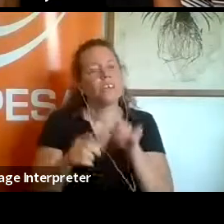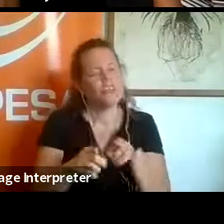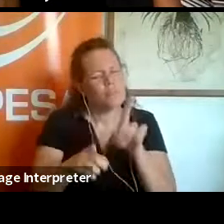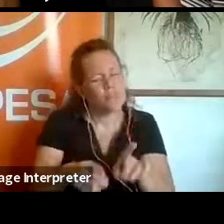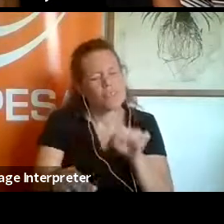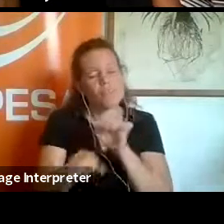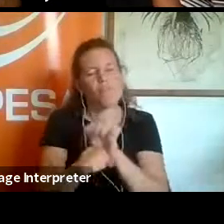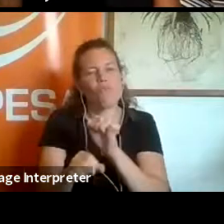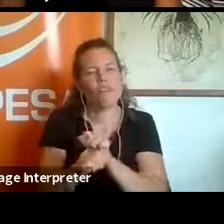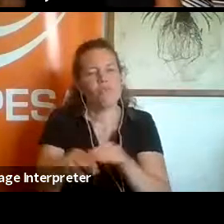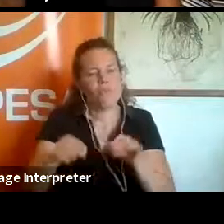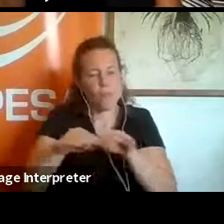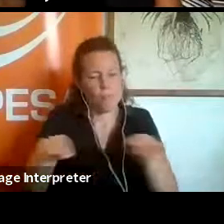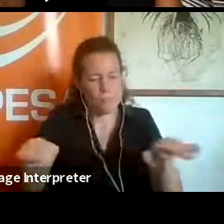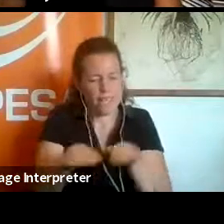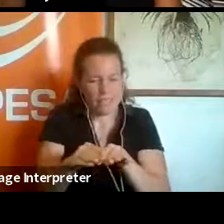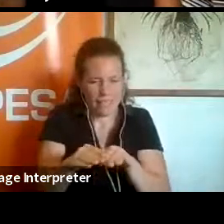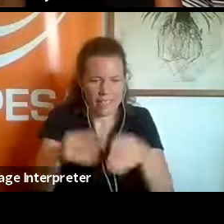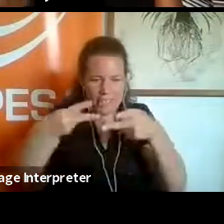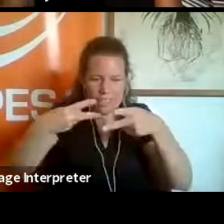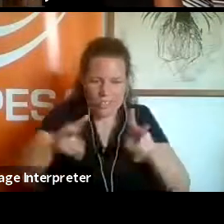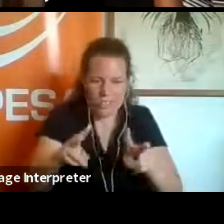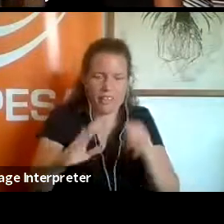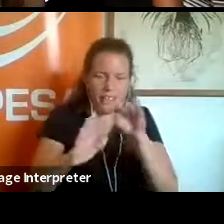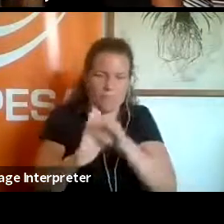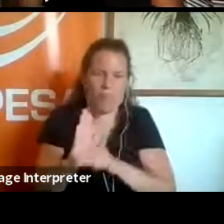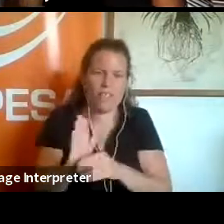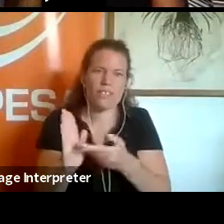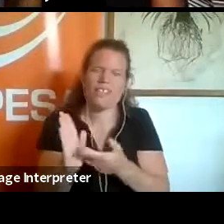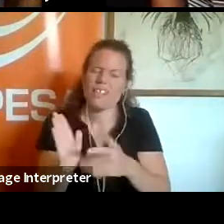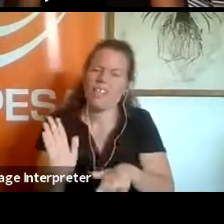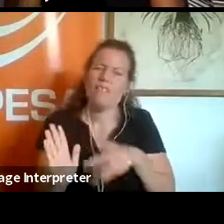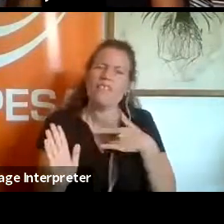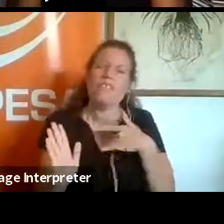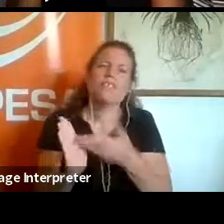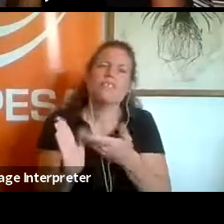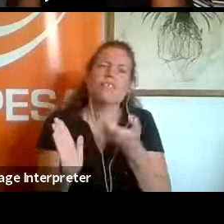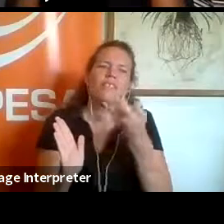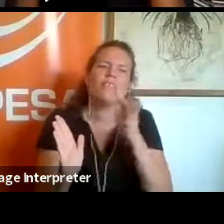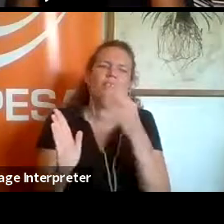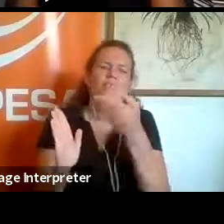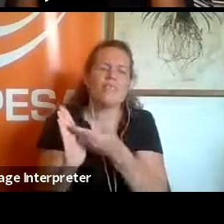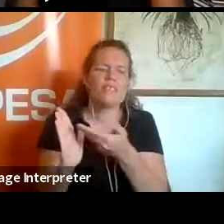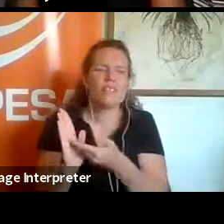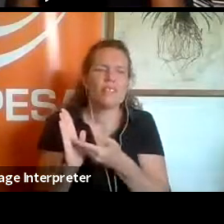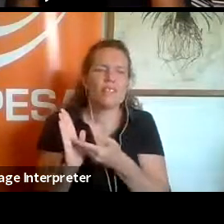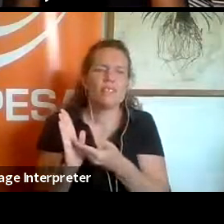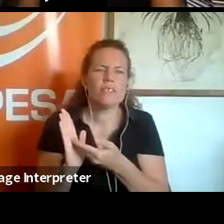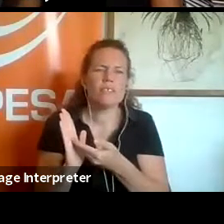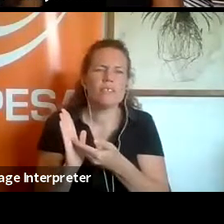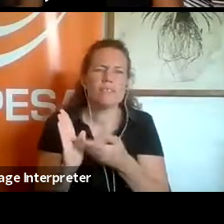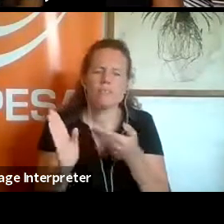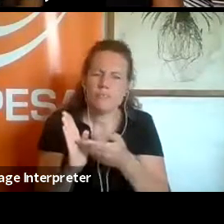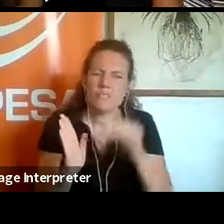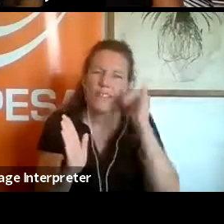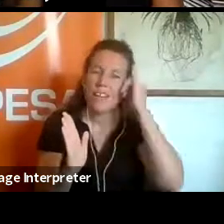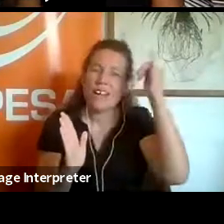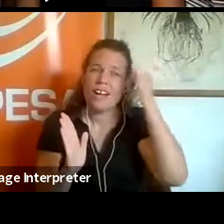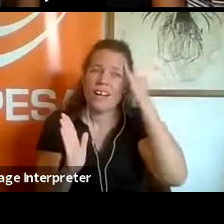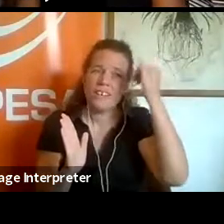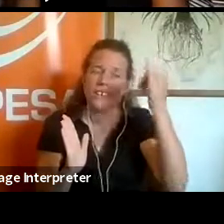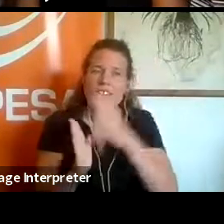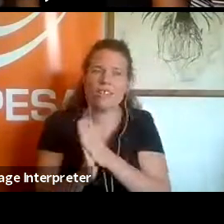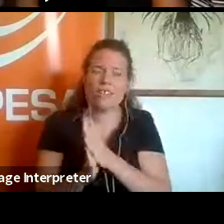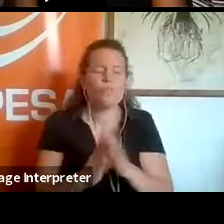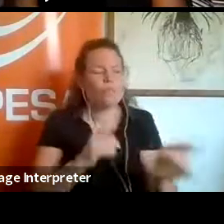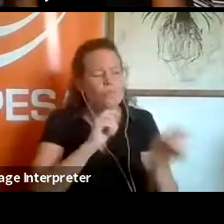of, norms. And I feel that if this idea of consulting